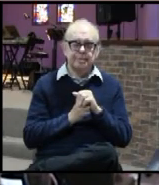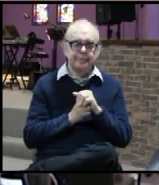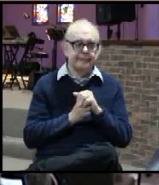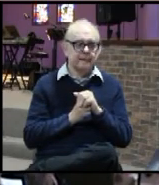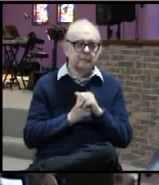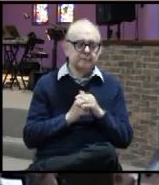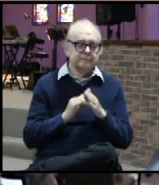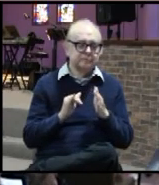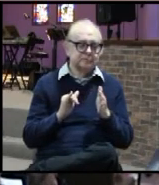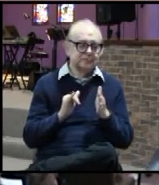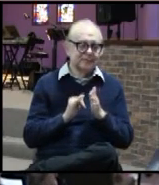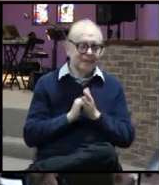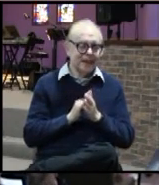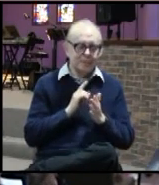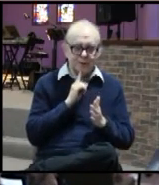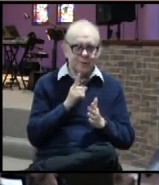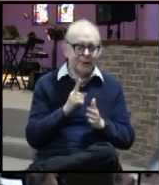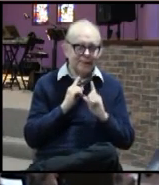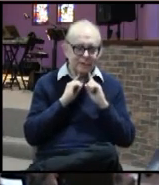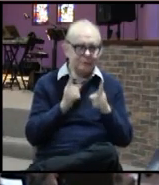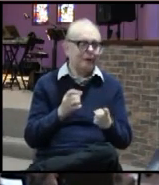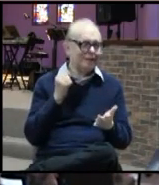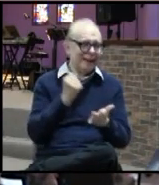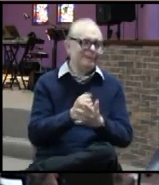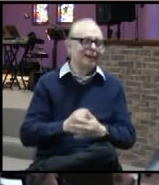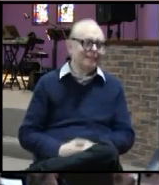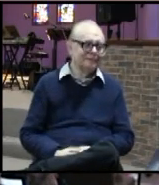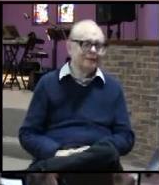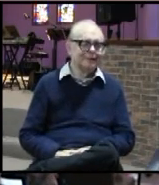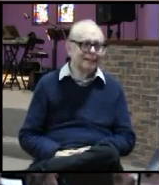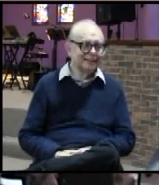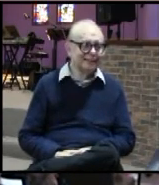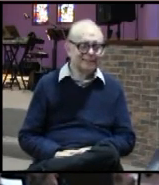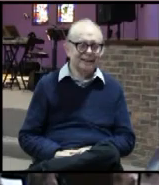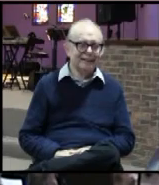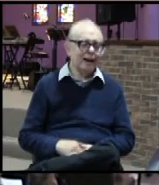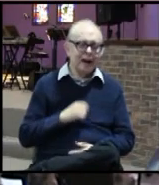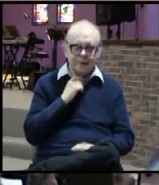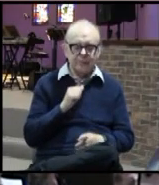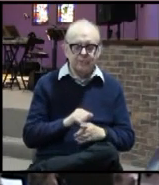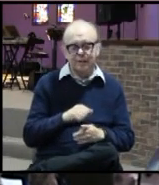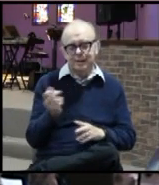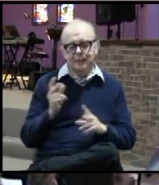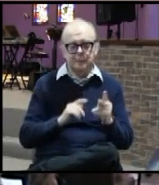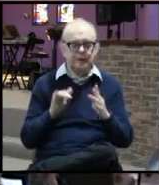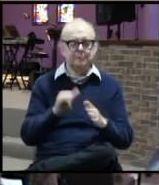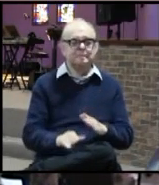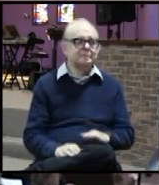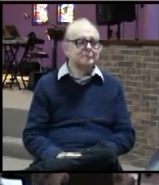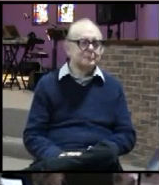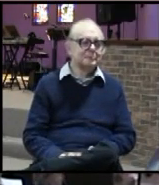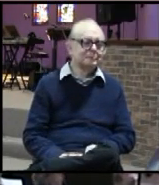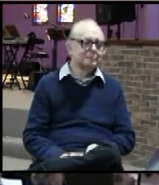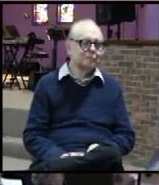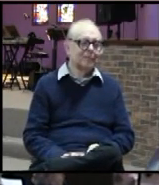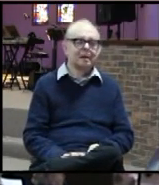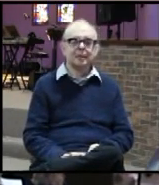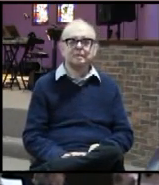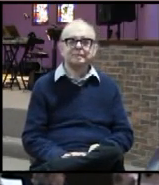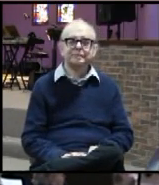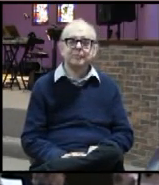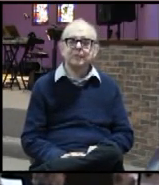That was the right one. Amen. I have to train the rest of them. Yeah, stick around for a while. I might need you another